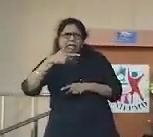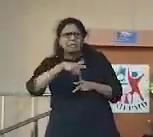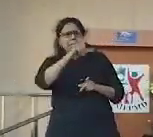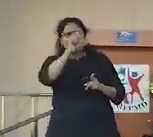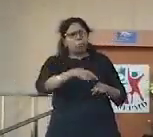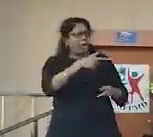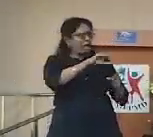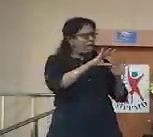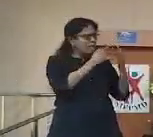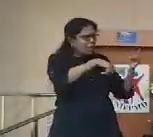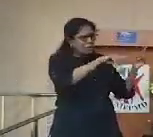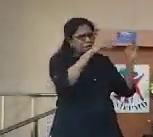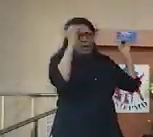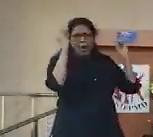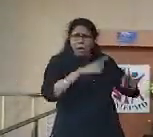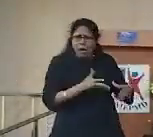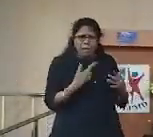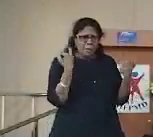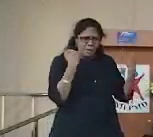everything in the Facebook.